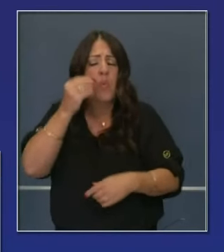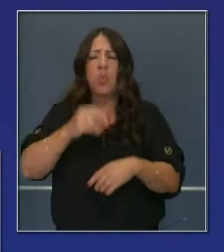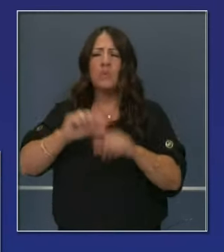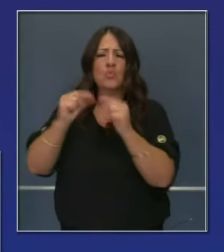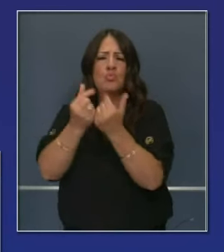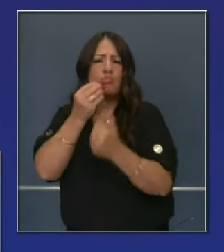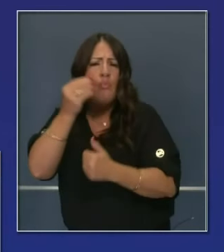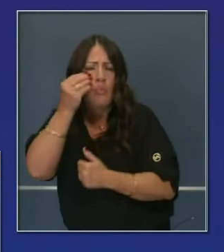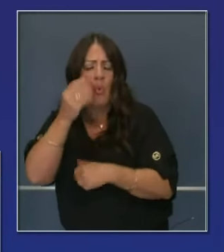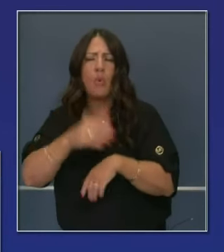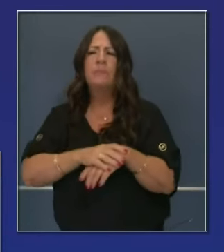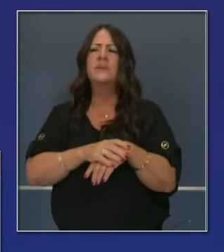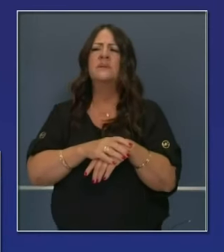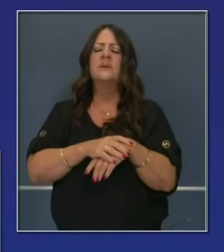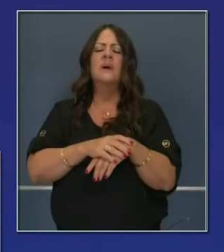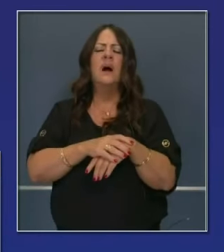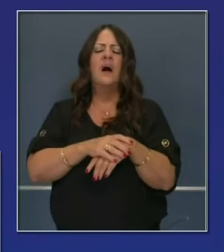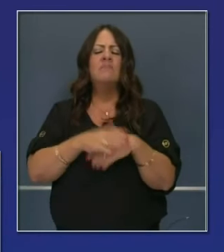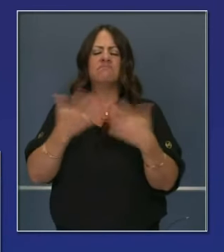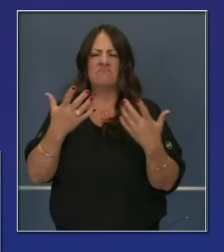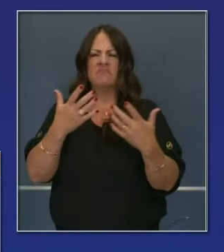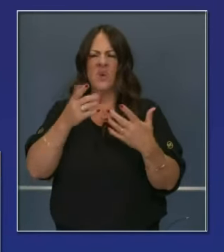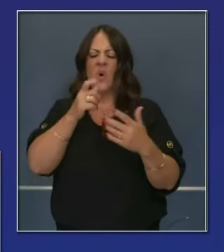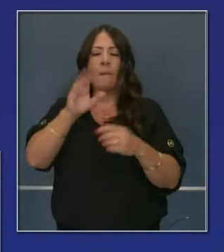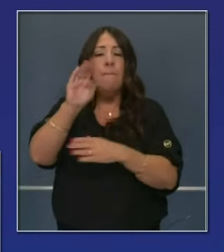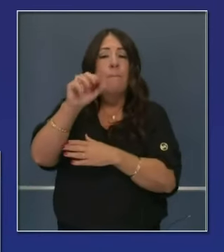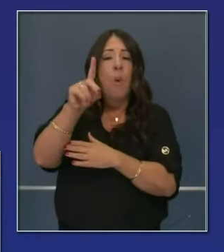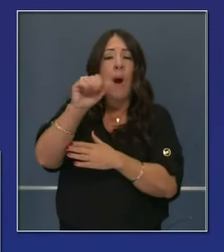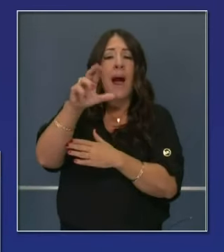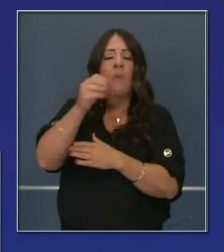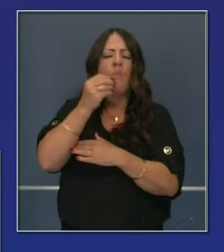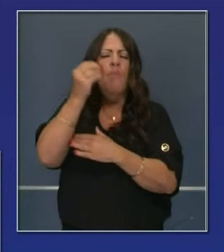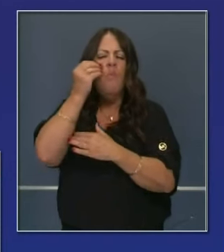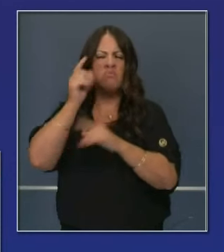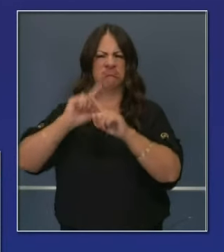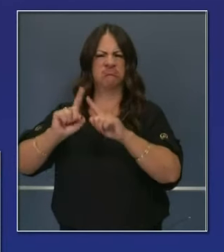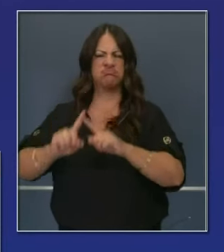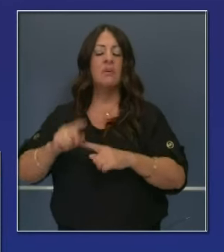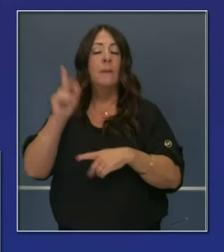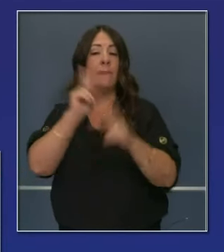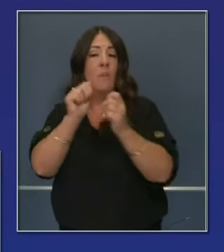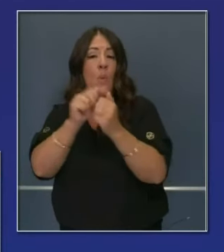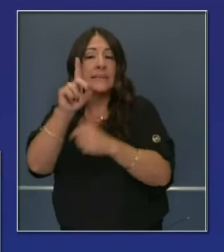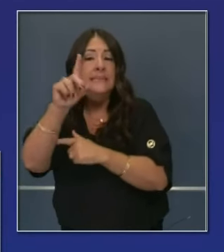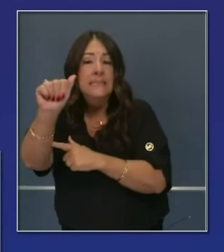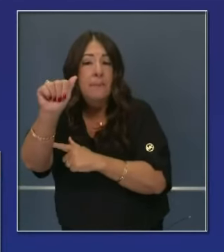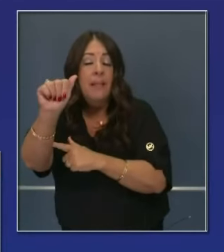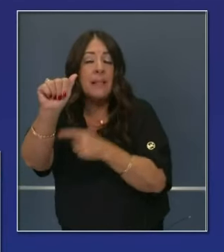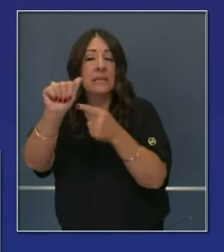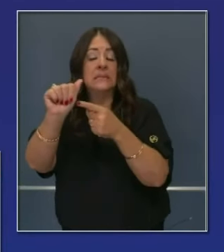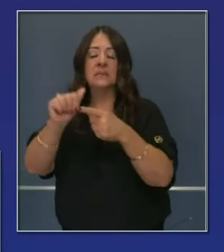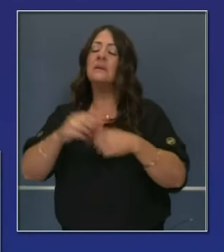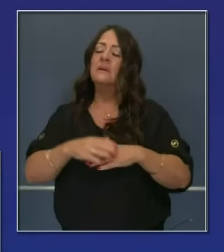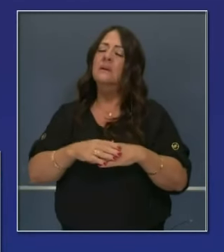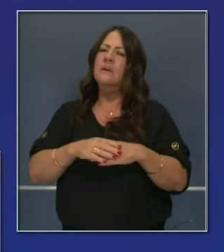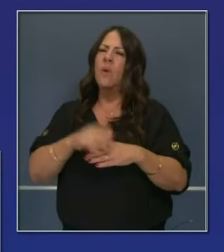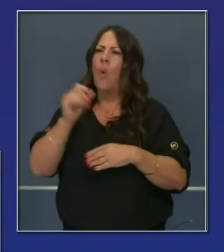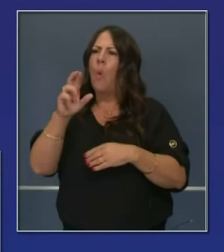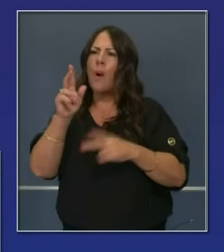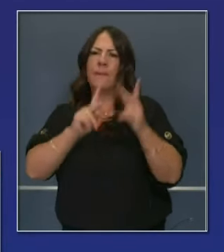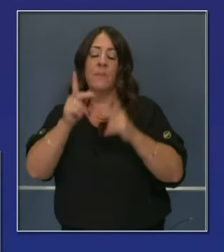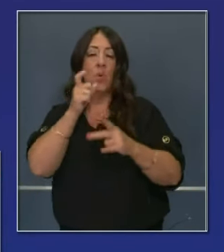state, not only skilled nursing facilities, but residential care facilities, those with disabilities, those that are detained or